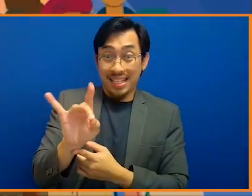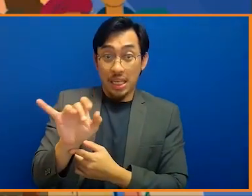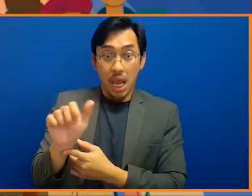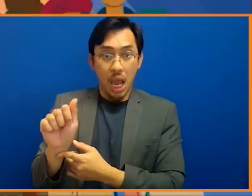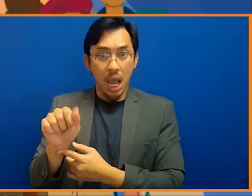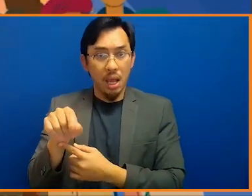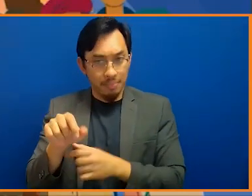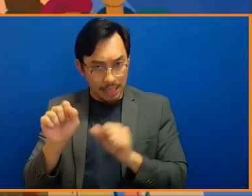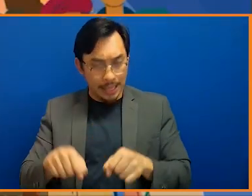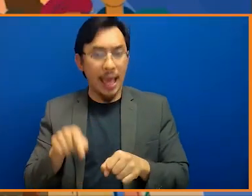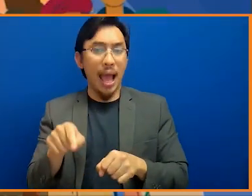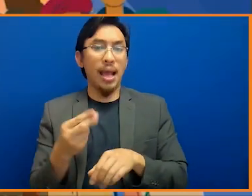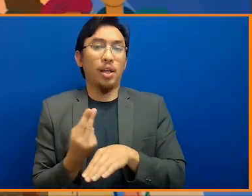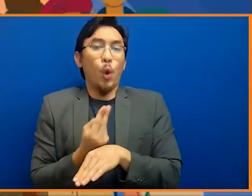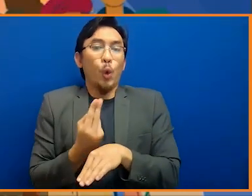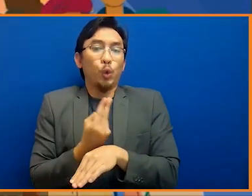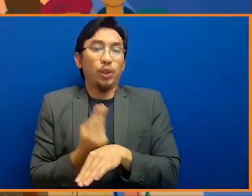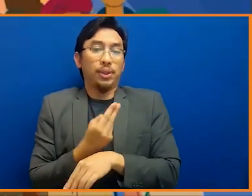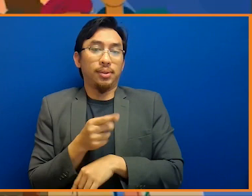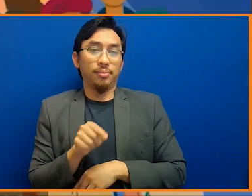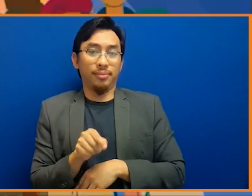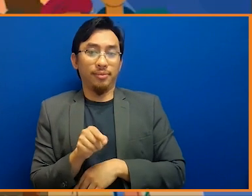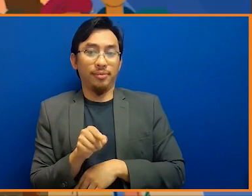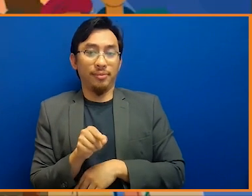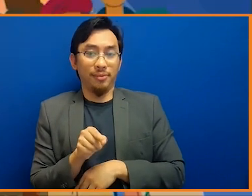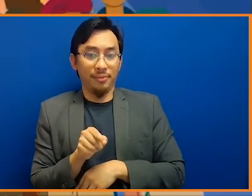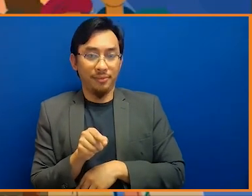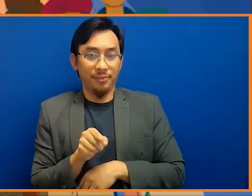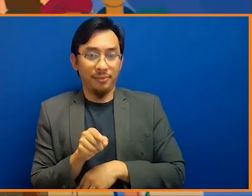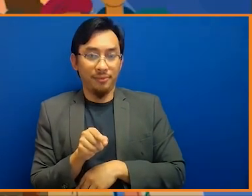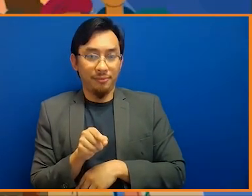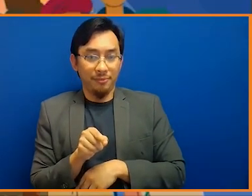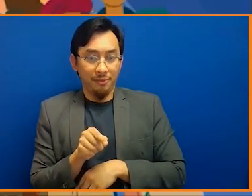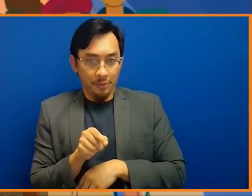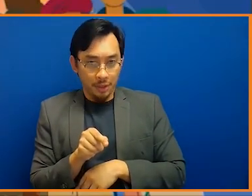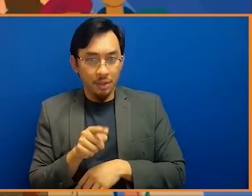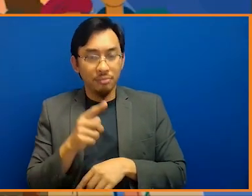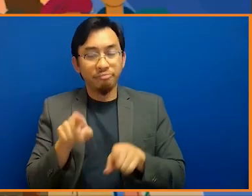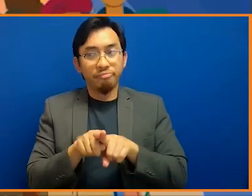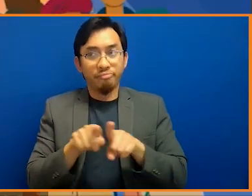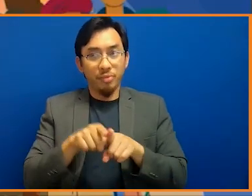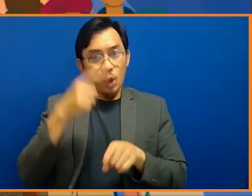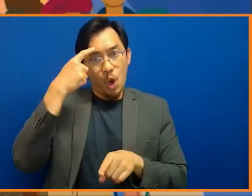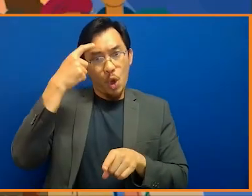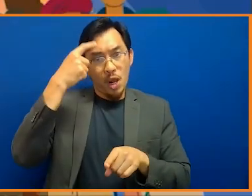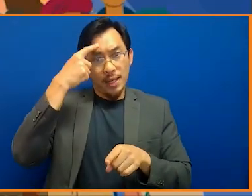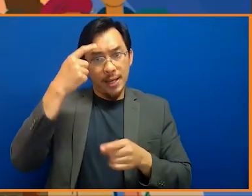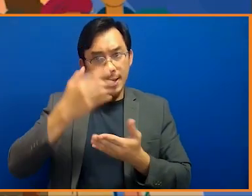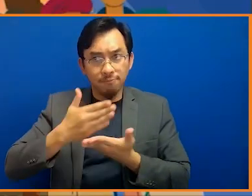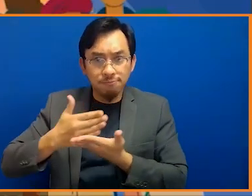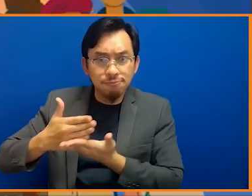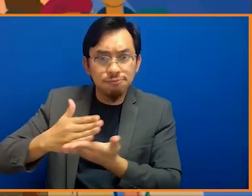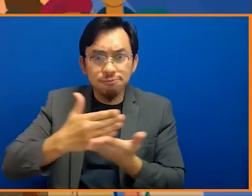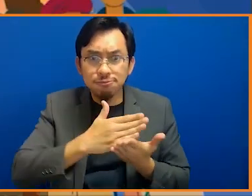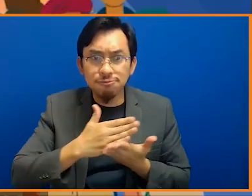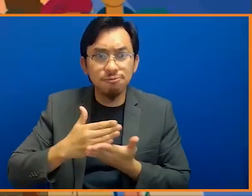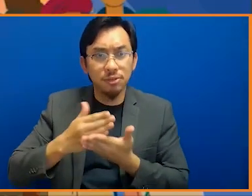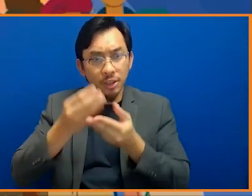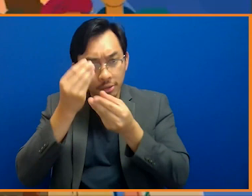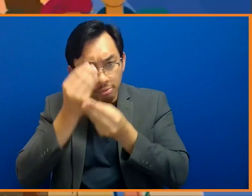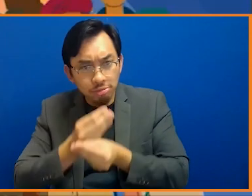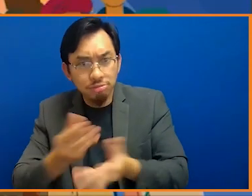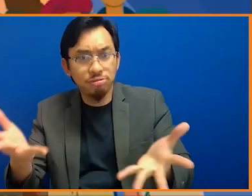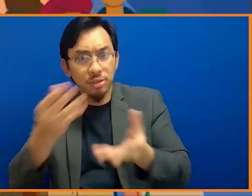because the media right now, it can be used as the channel for uh, disseminating the knowledge itself.